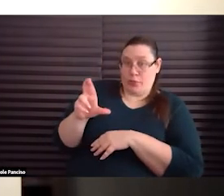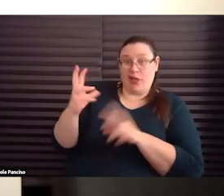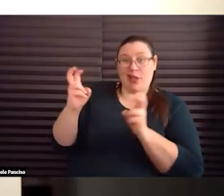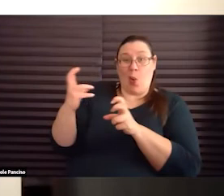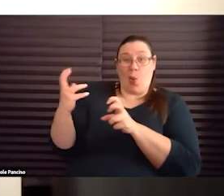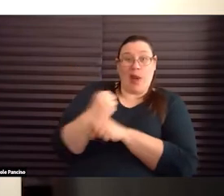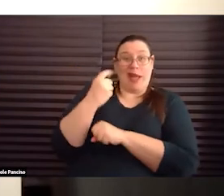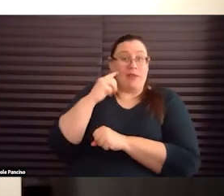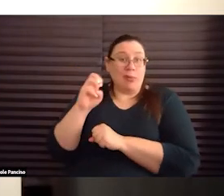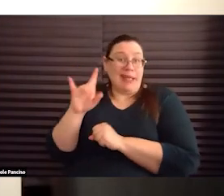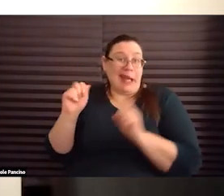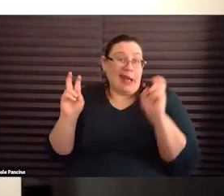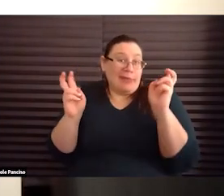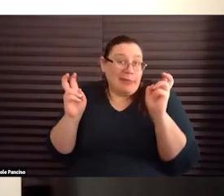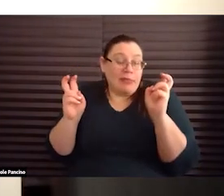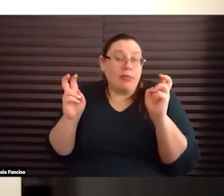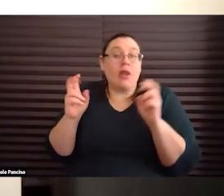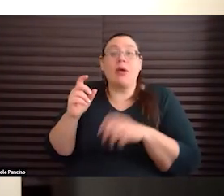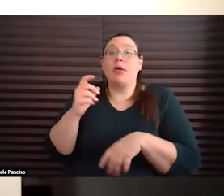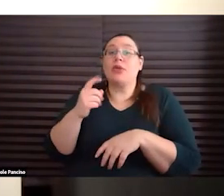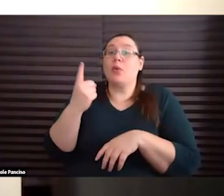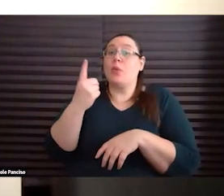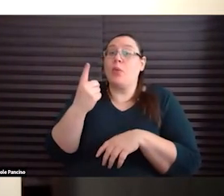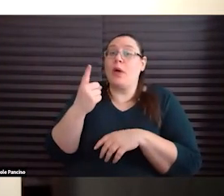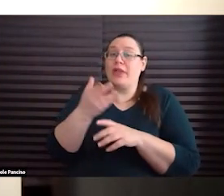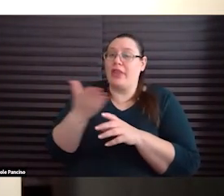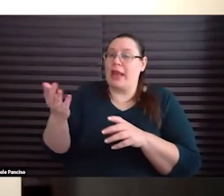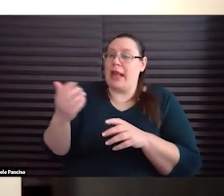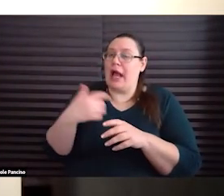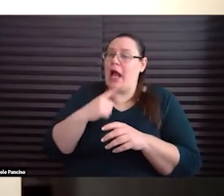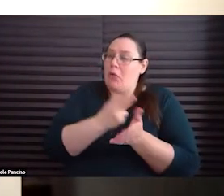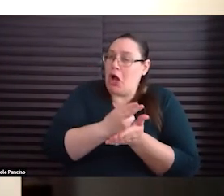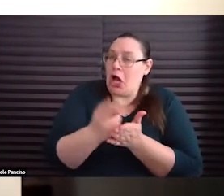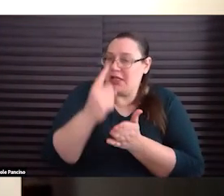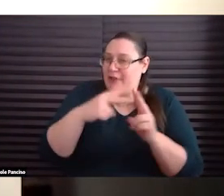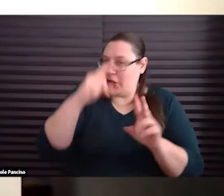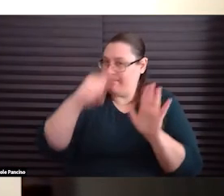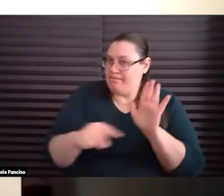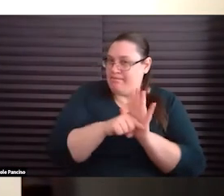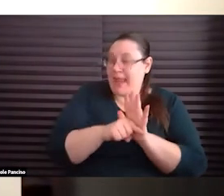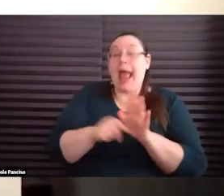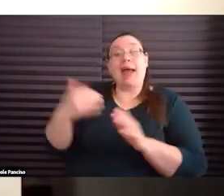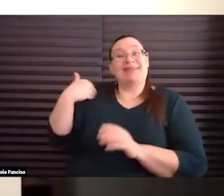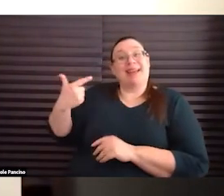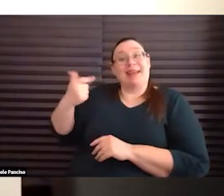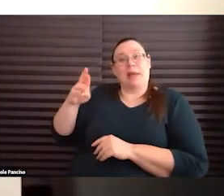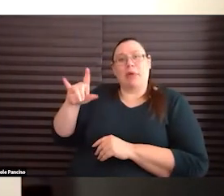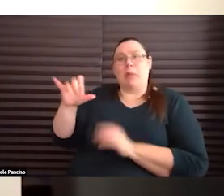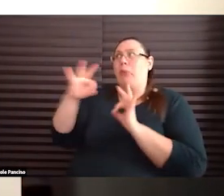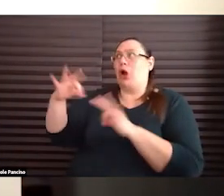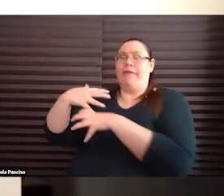The only area I am a genuine pessimist, and Gabrielle covered this really well in